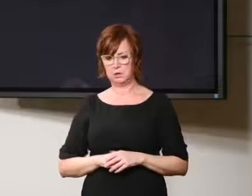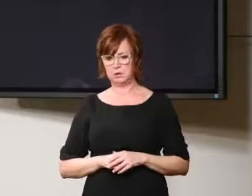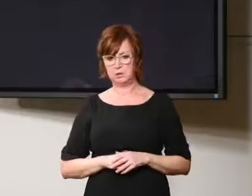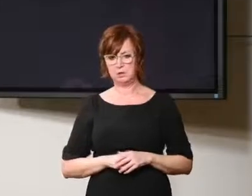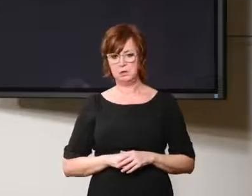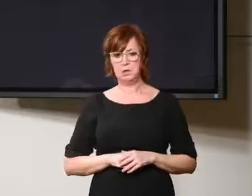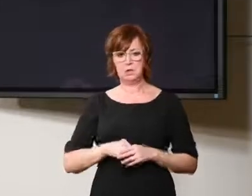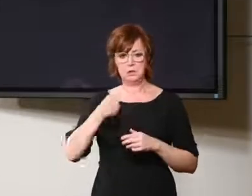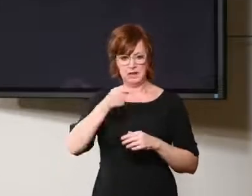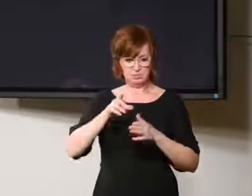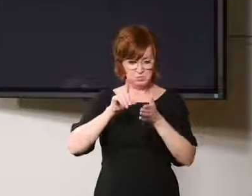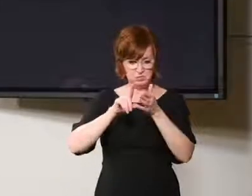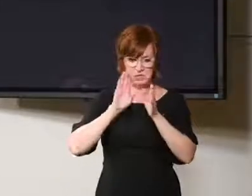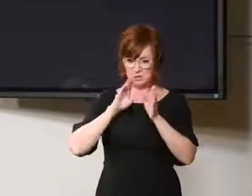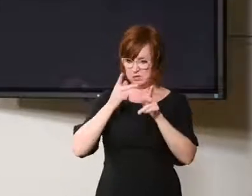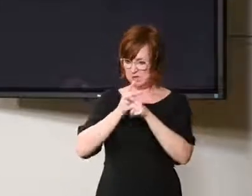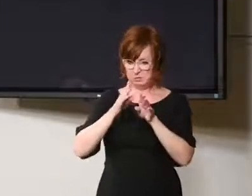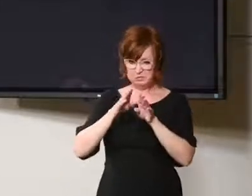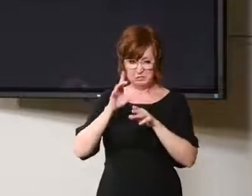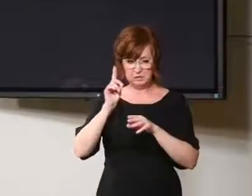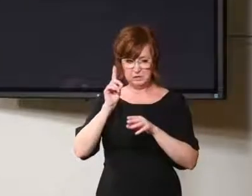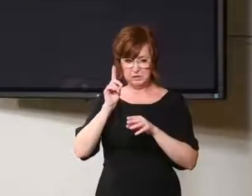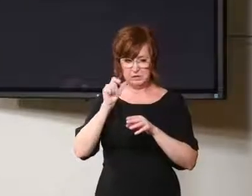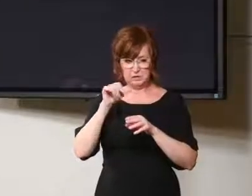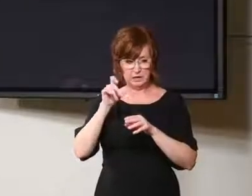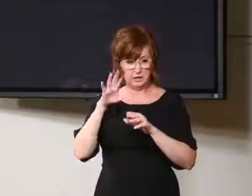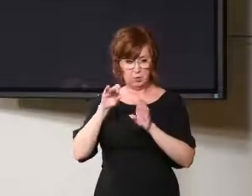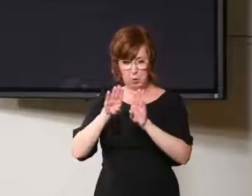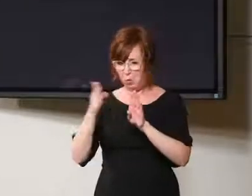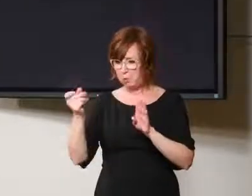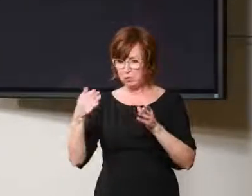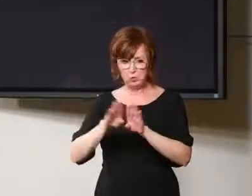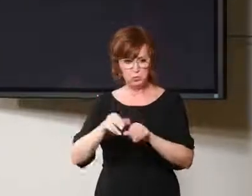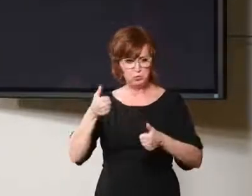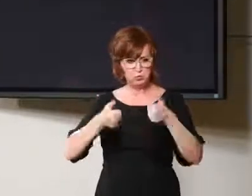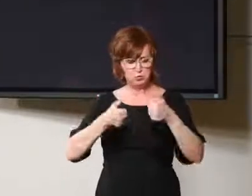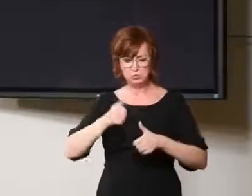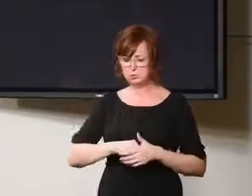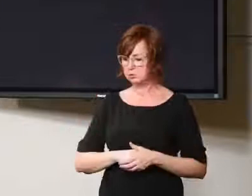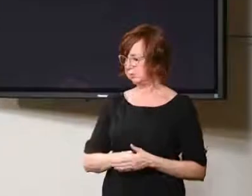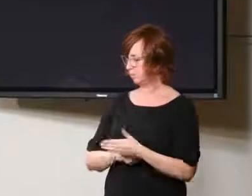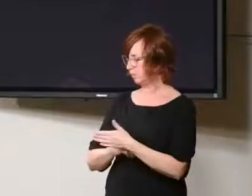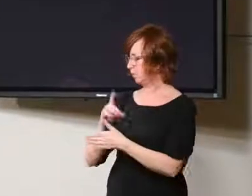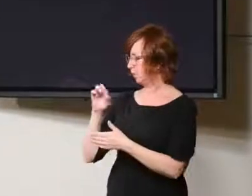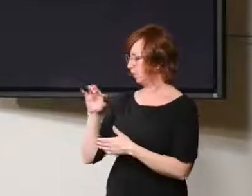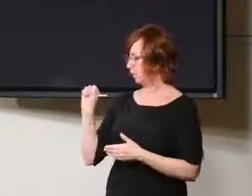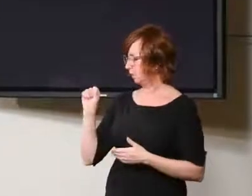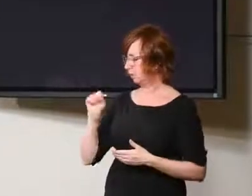childcare options for families in Saskatchewan. So, Go ahead. Yeah. So